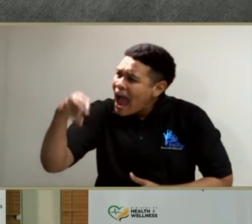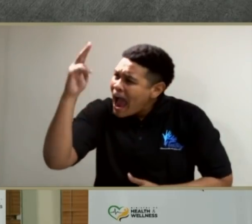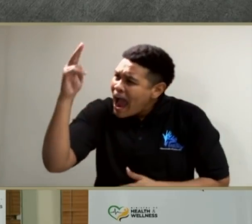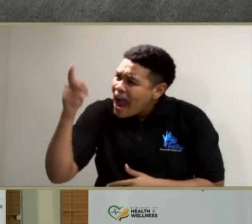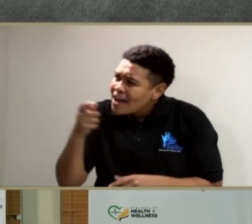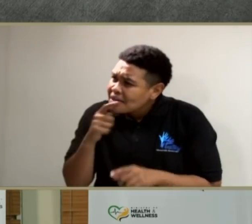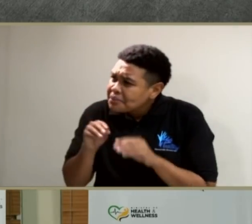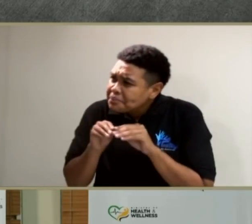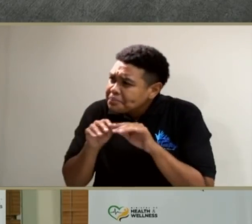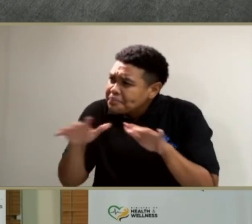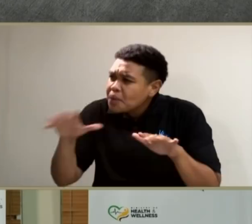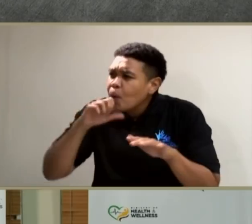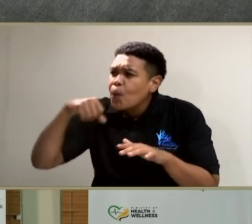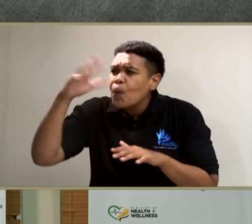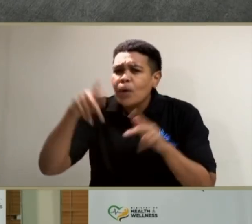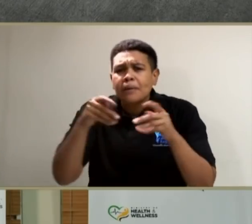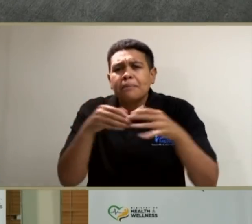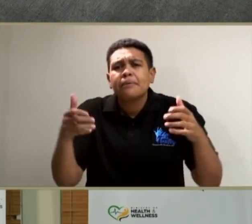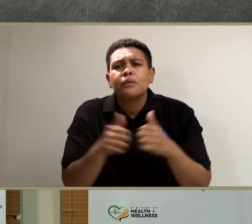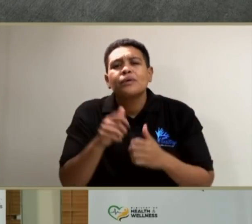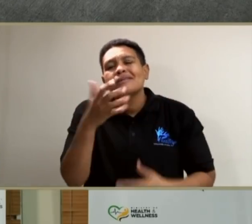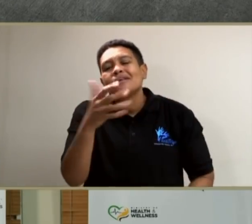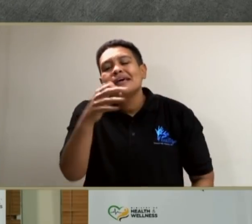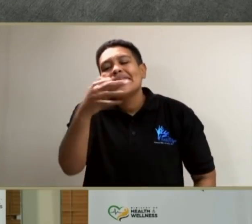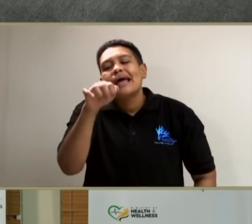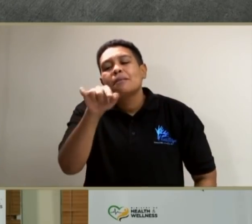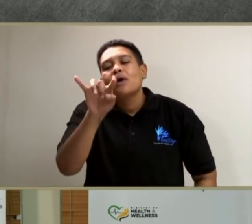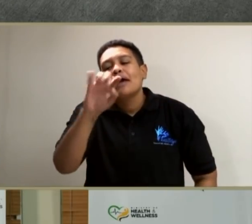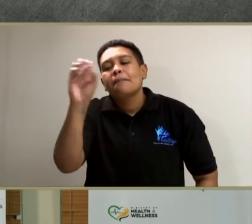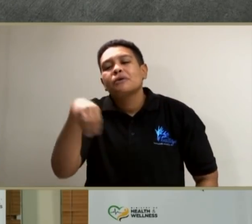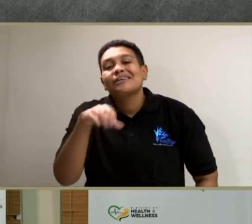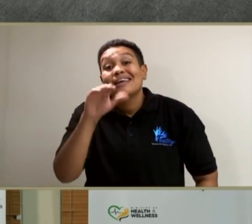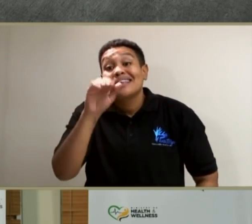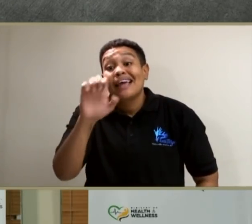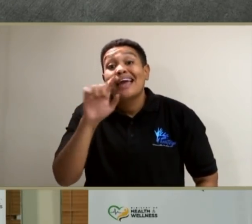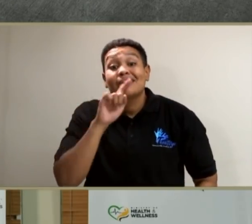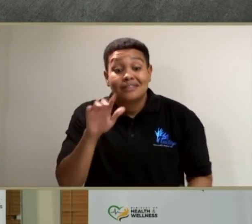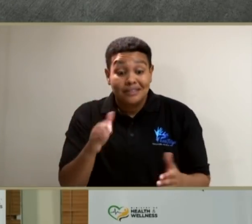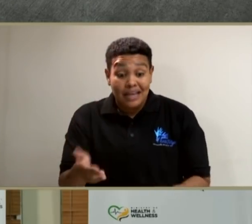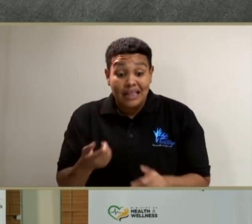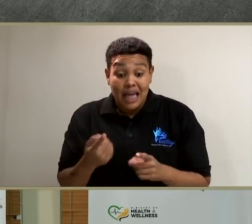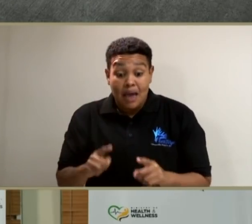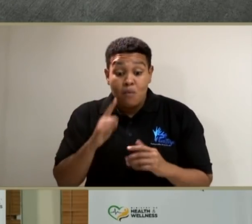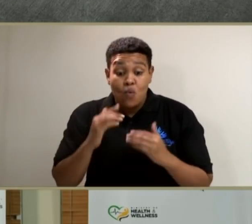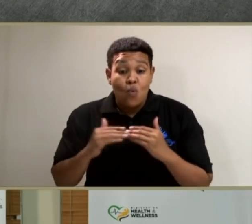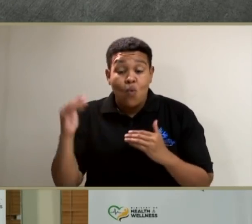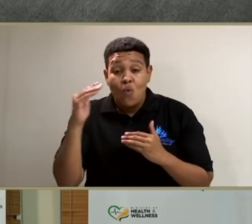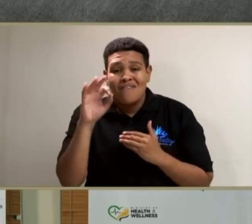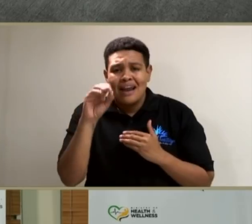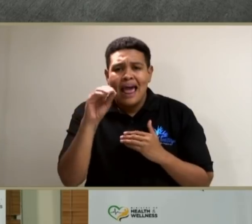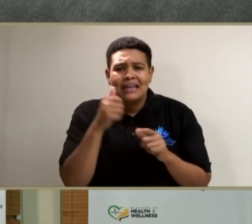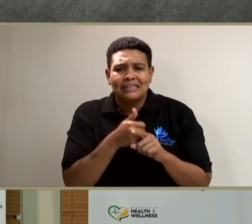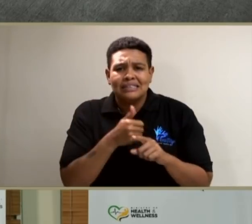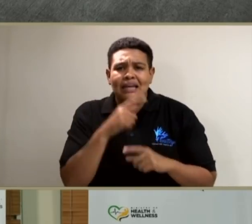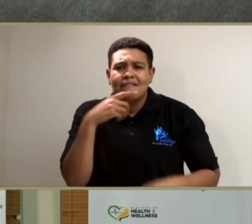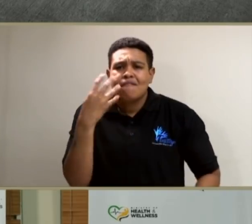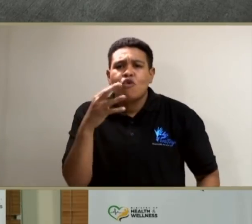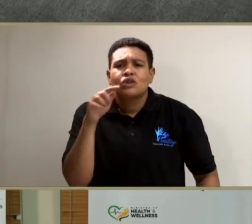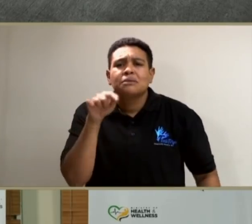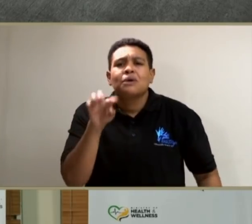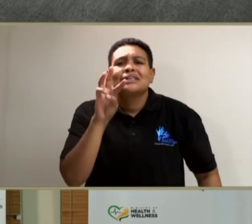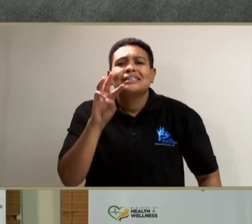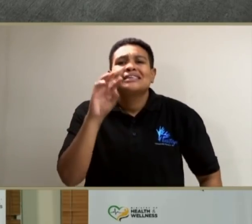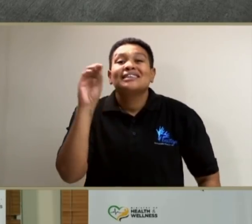older population, with a 19.8% case fatality in the over 90s, a 14.6